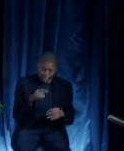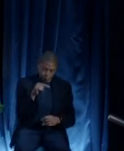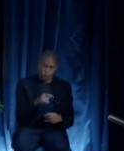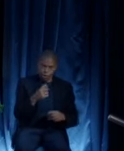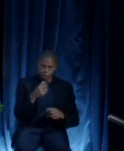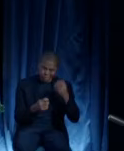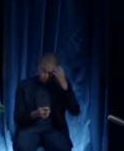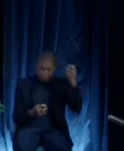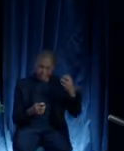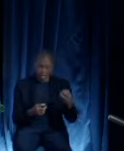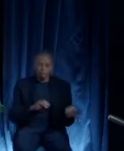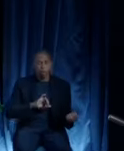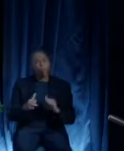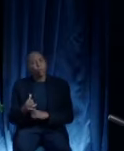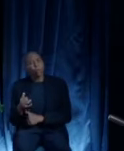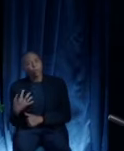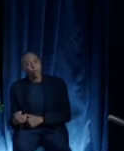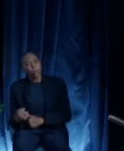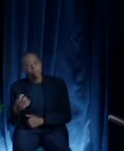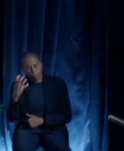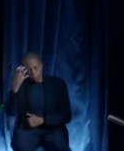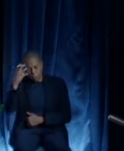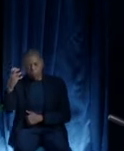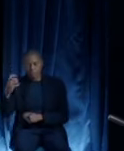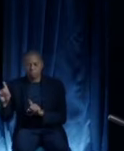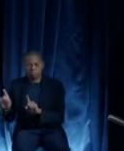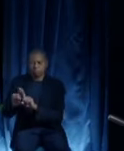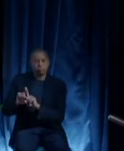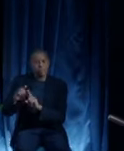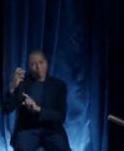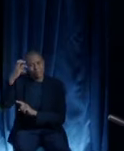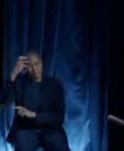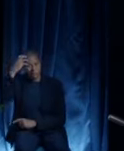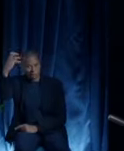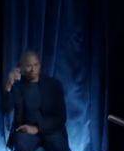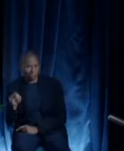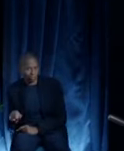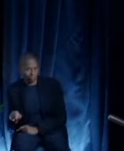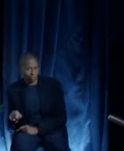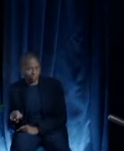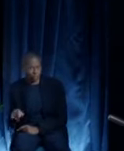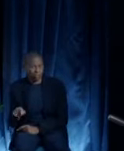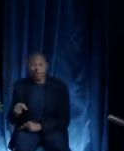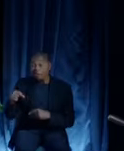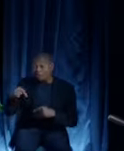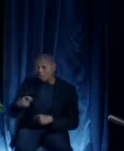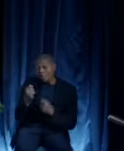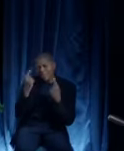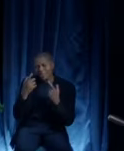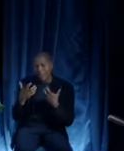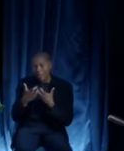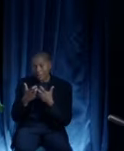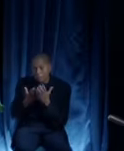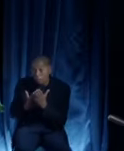means, in effect, is when I'm talking about her favourites and Sarah and things and how they survived court, they, in a sense, in